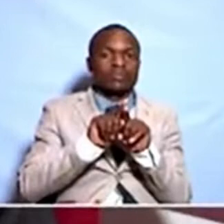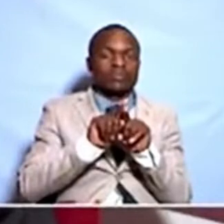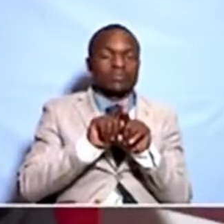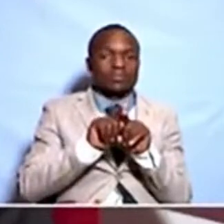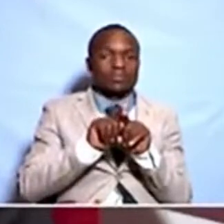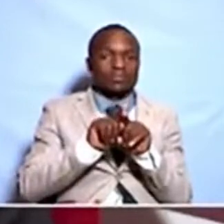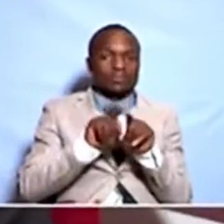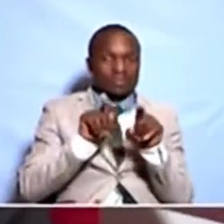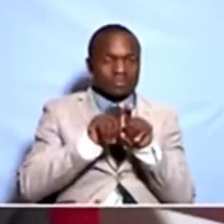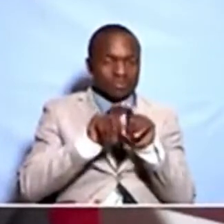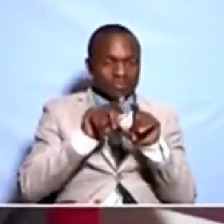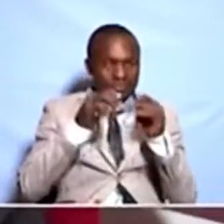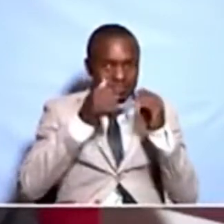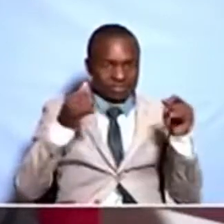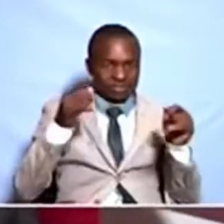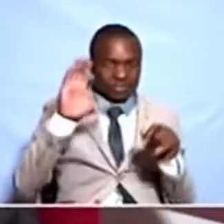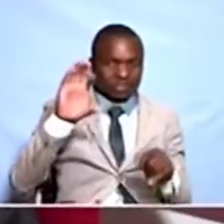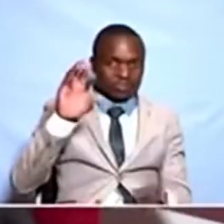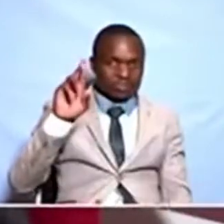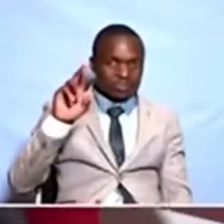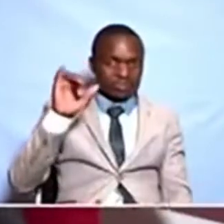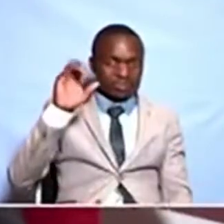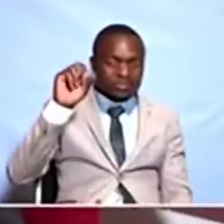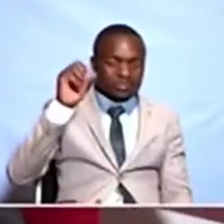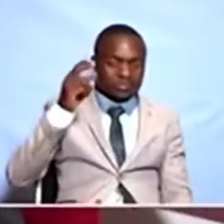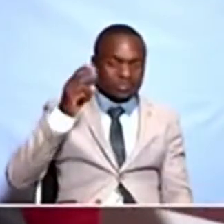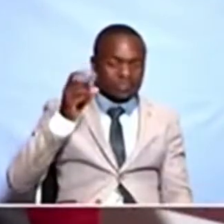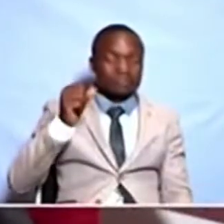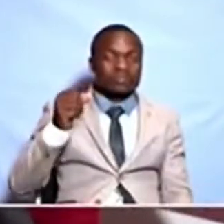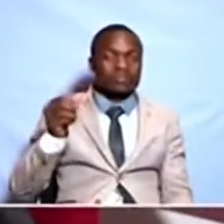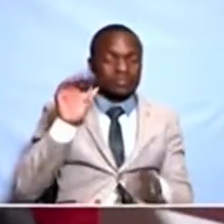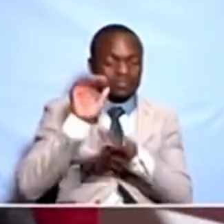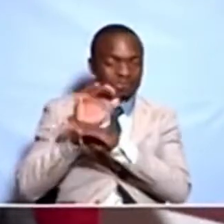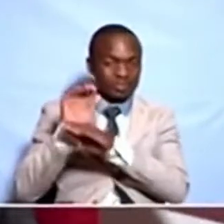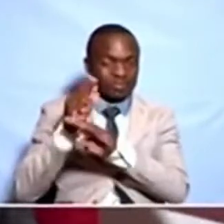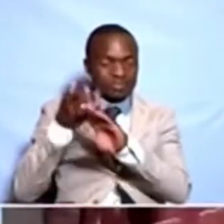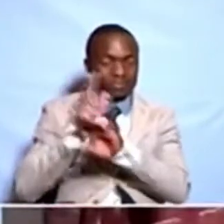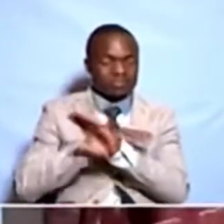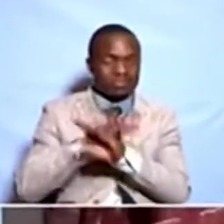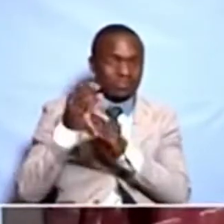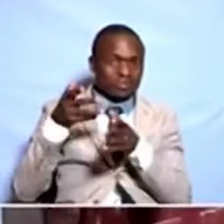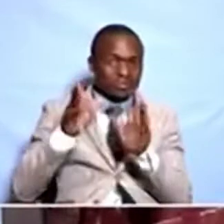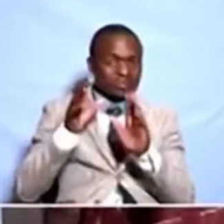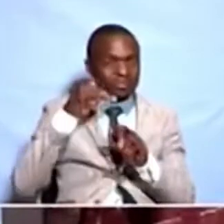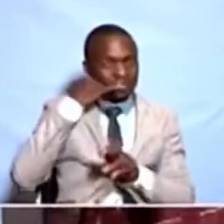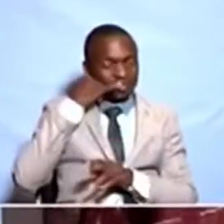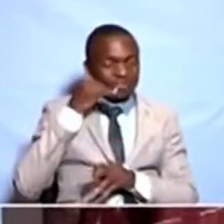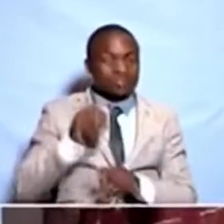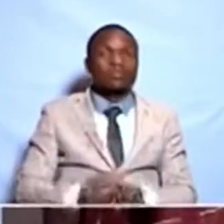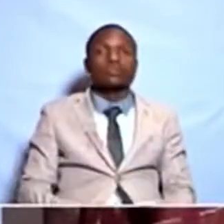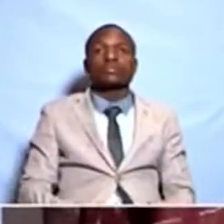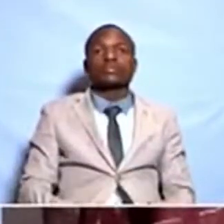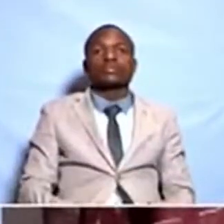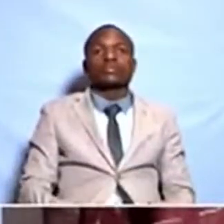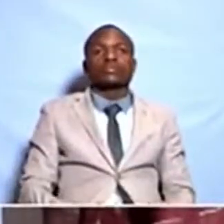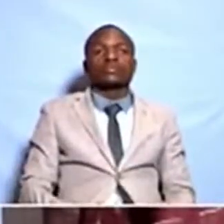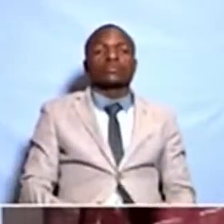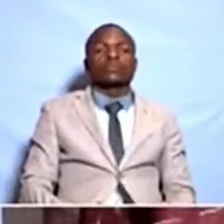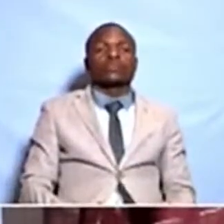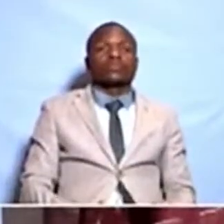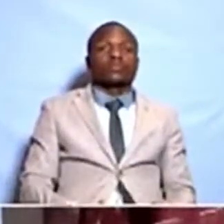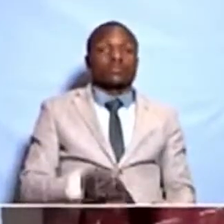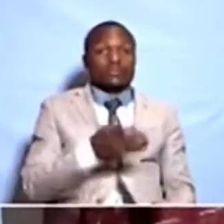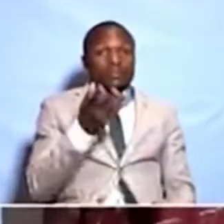Hamutili. Maybe you can make comments before we accommodate a caller. Okay. There was a comment on returning